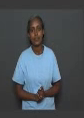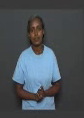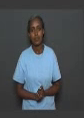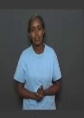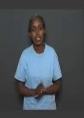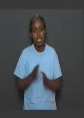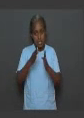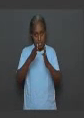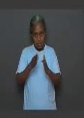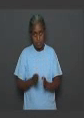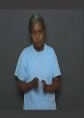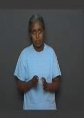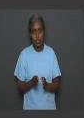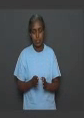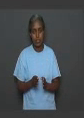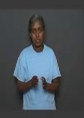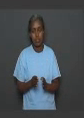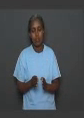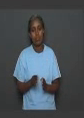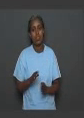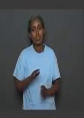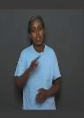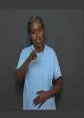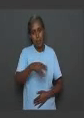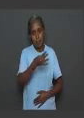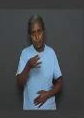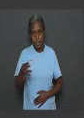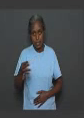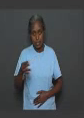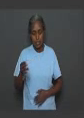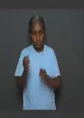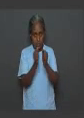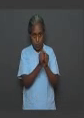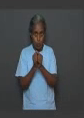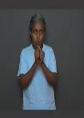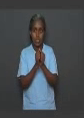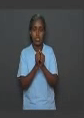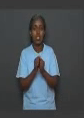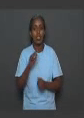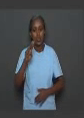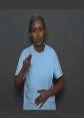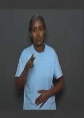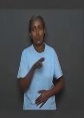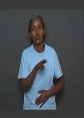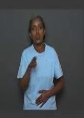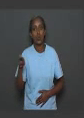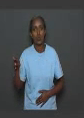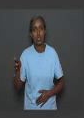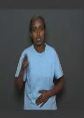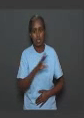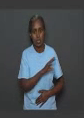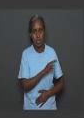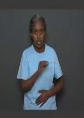The determinant for a matrix with 2 rows